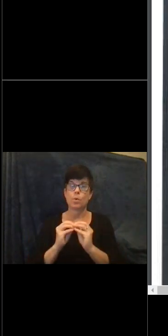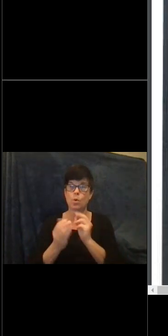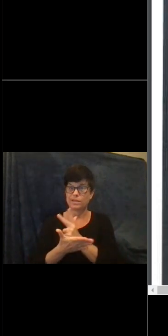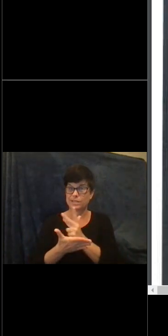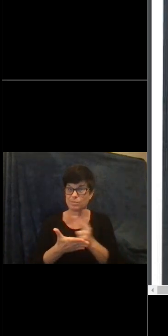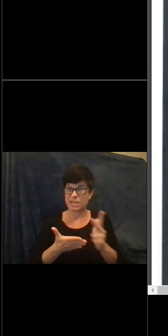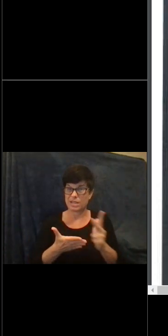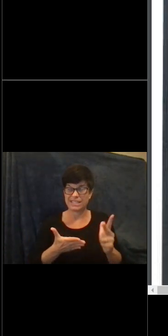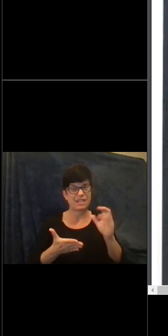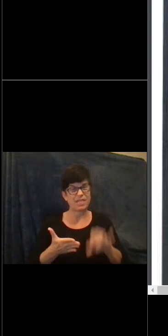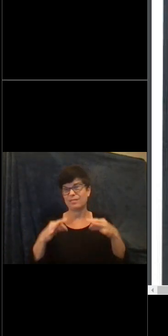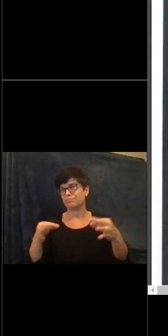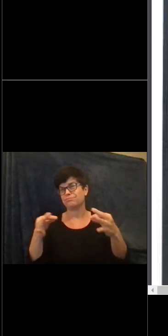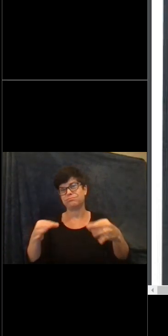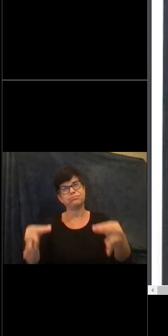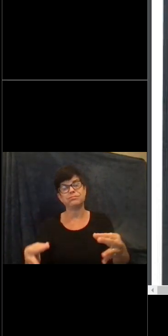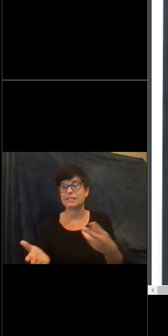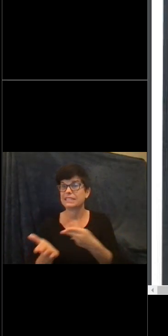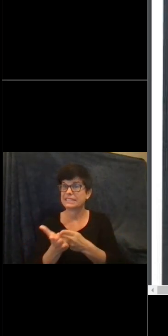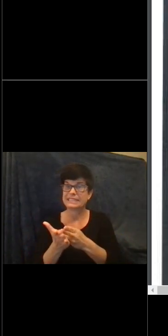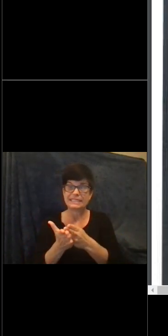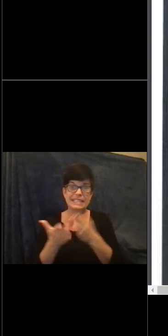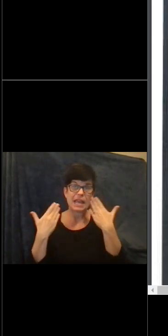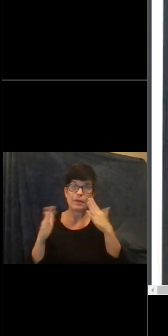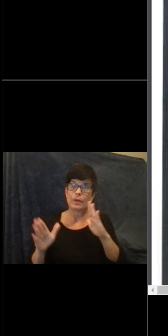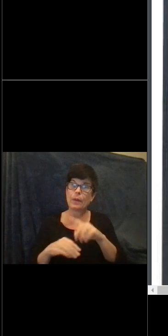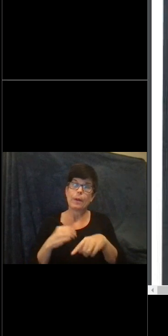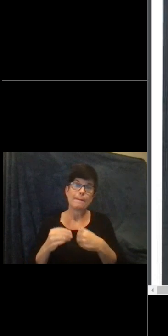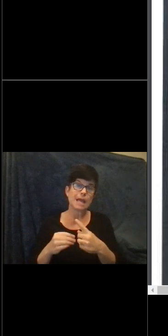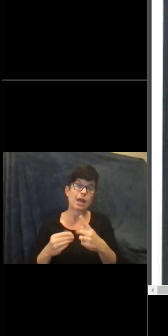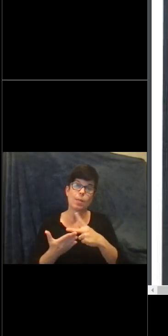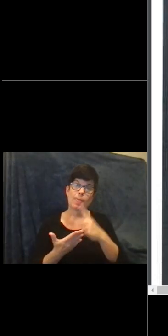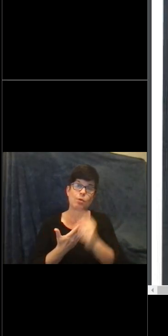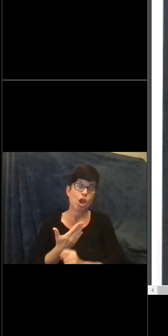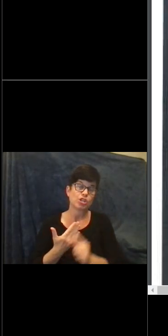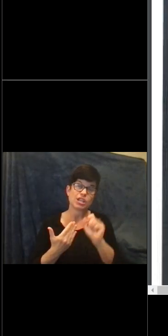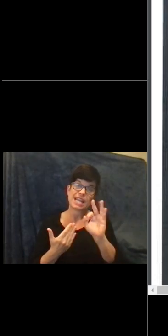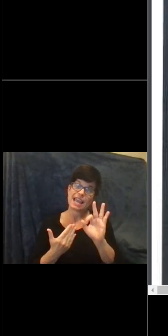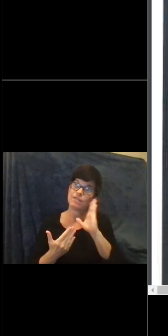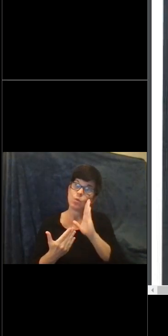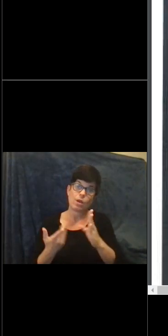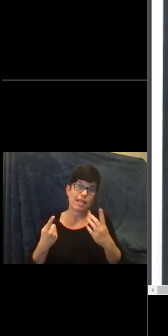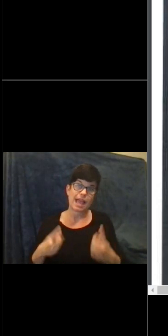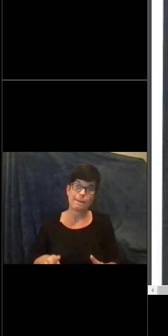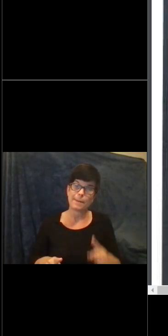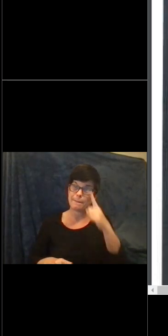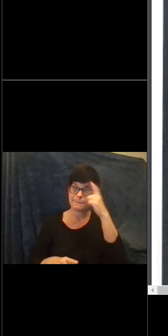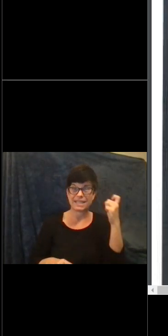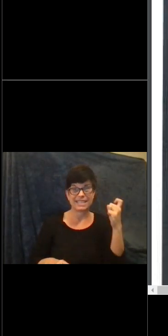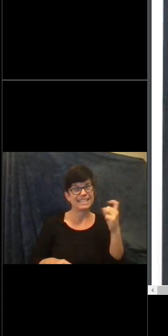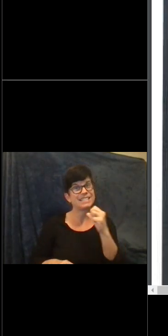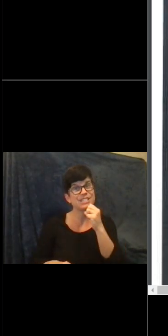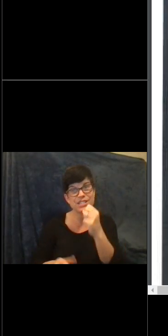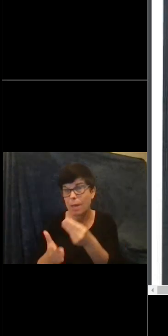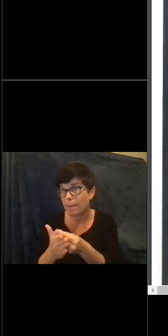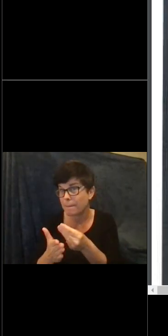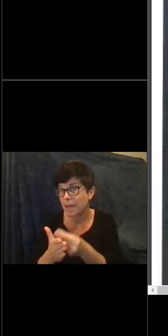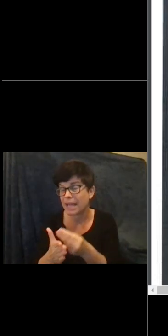that point, you know, I don't know about the viability of the project, because there is not the money in it that Commissioner Turkin